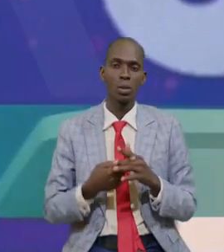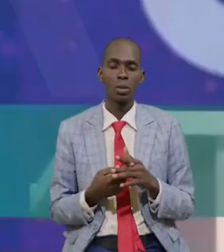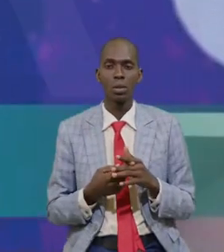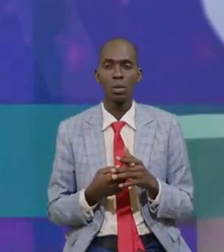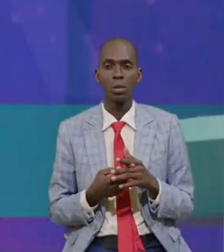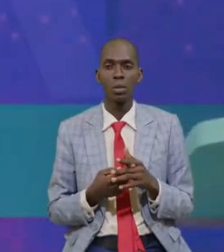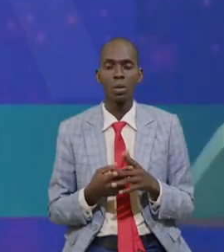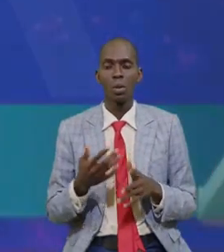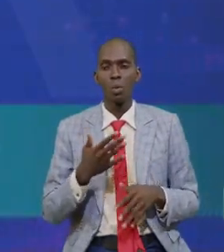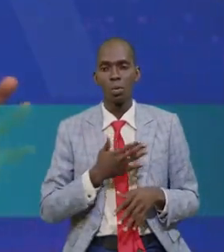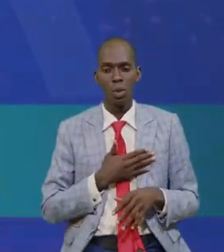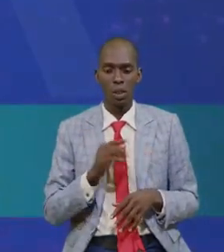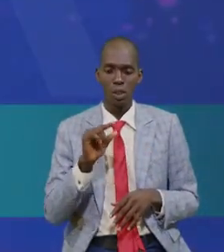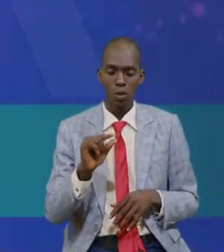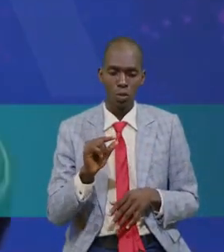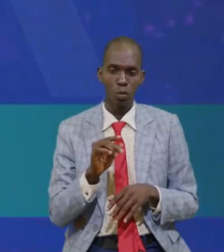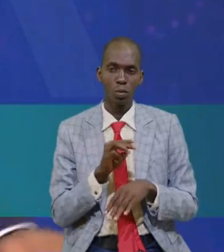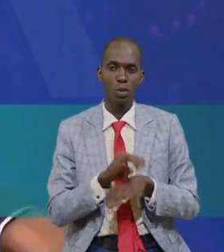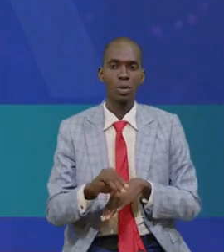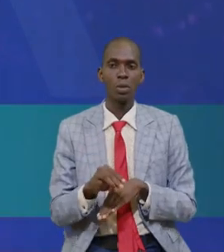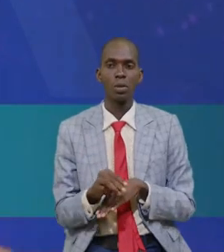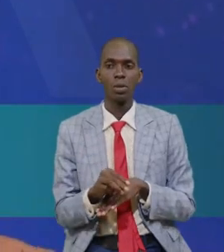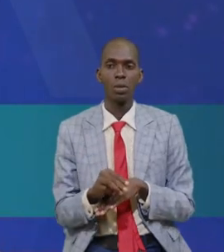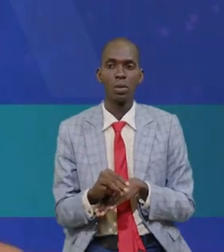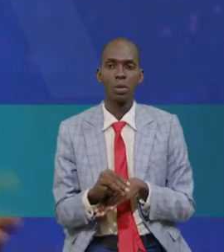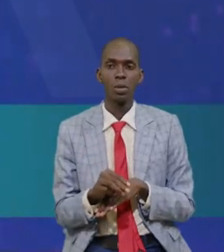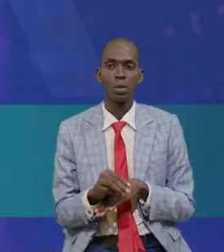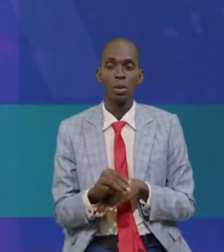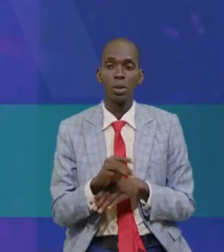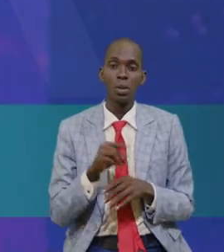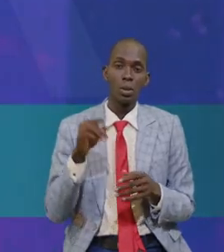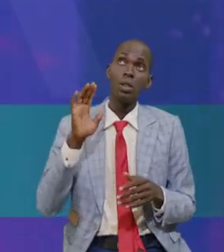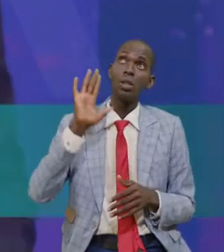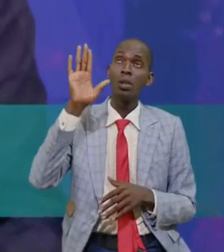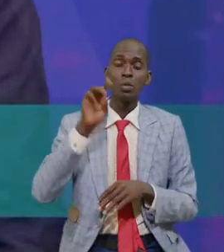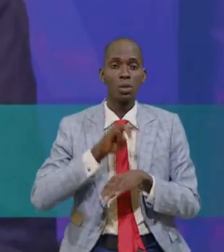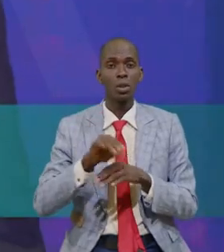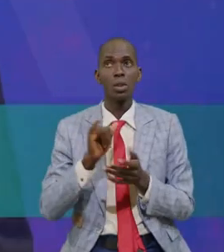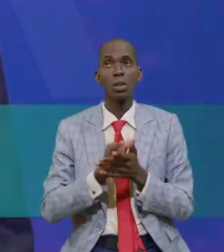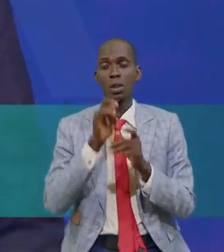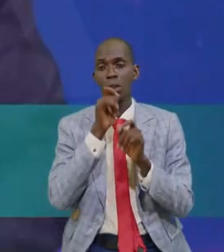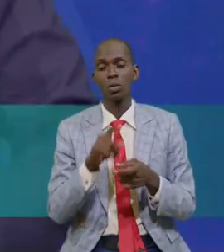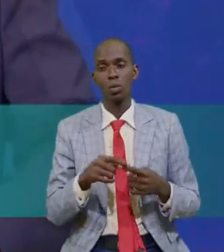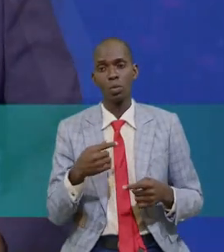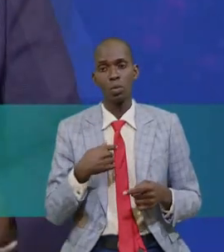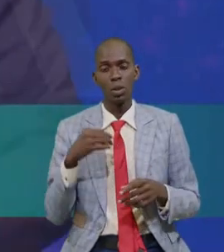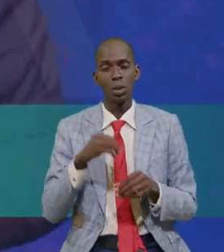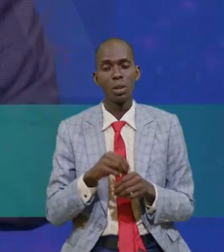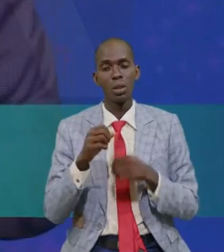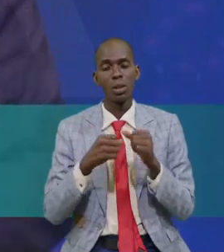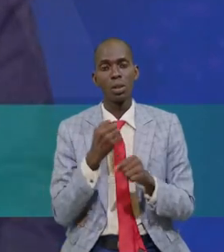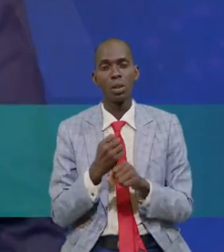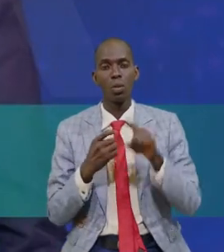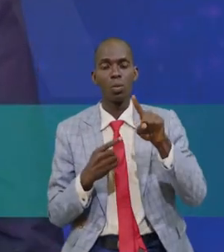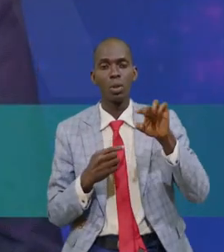little ministry, his ministry that he called me to, in 1973, he